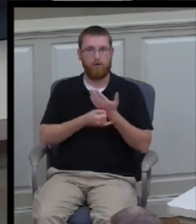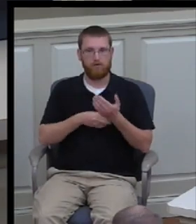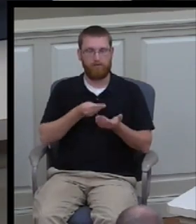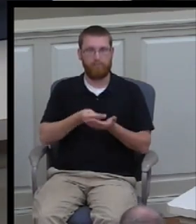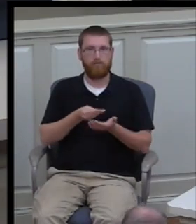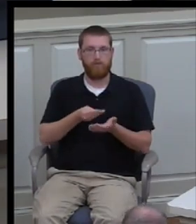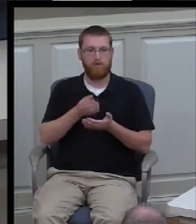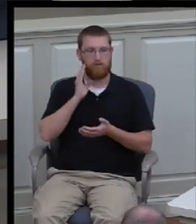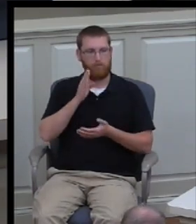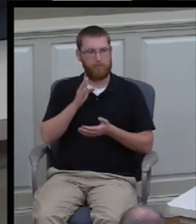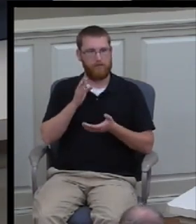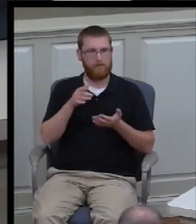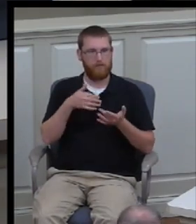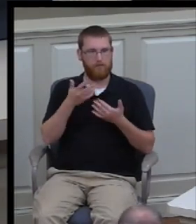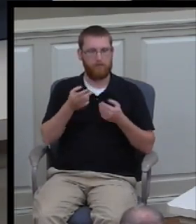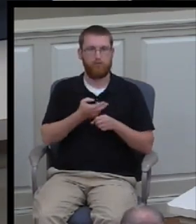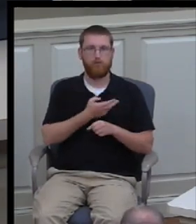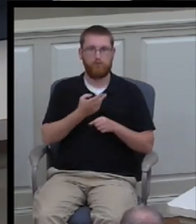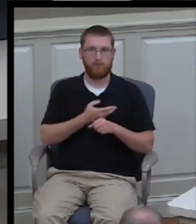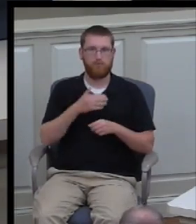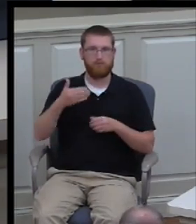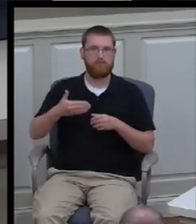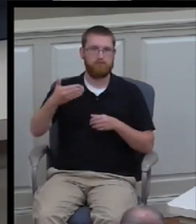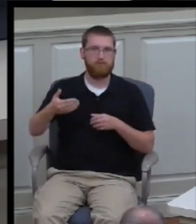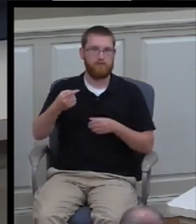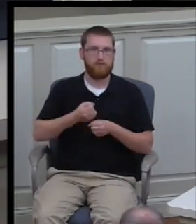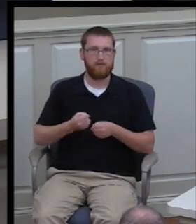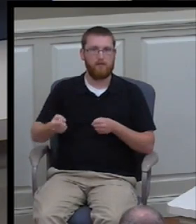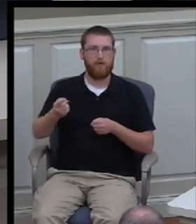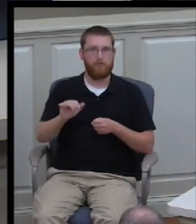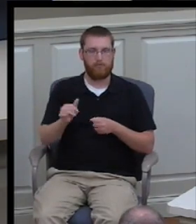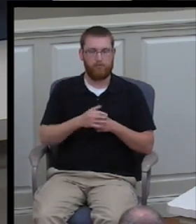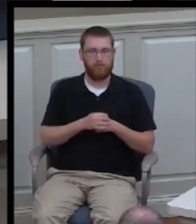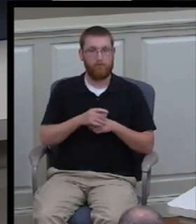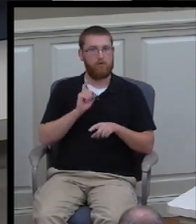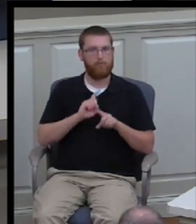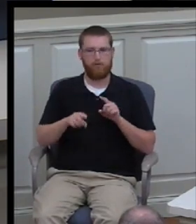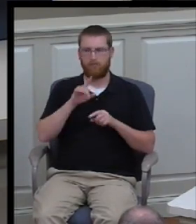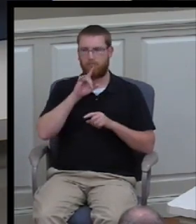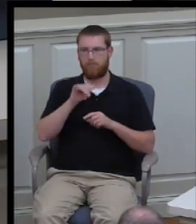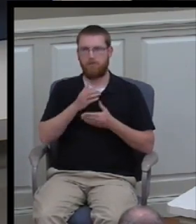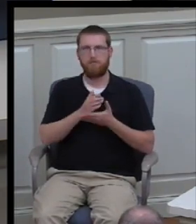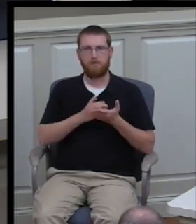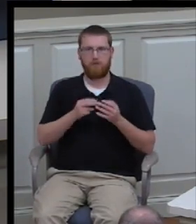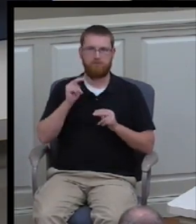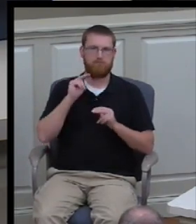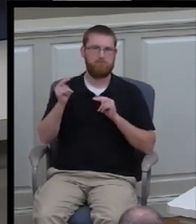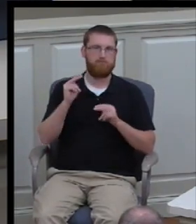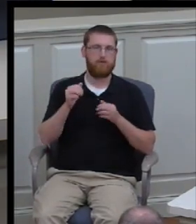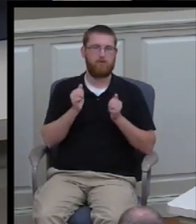funds that will be utilized over the next year, but ultimately, there will be probably some negotiations